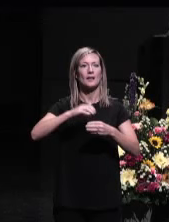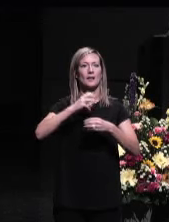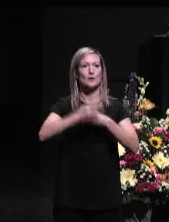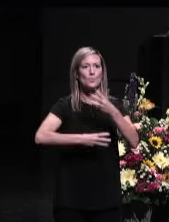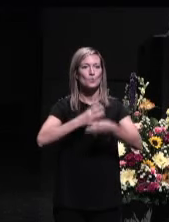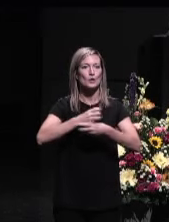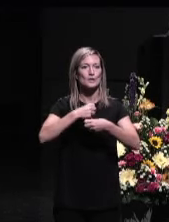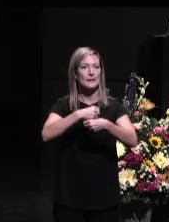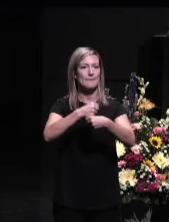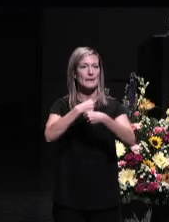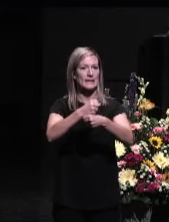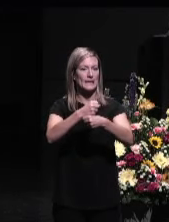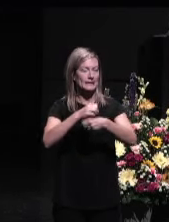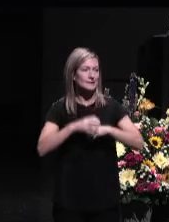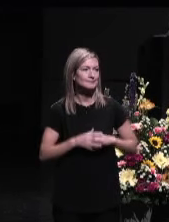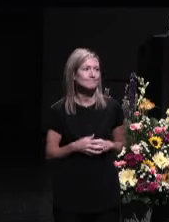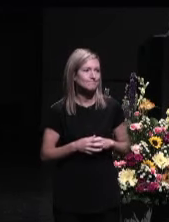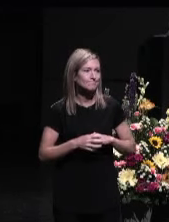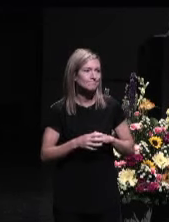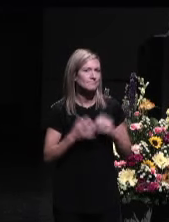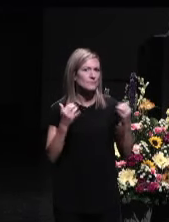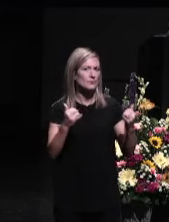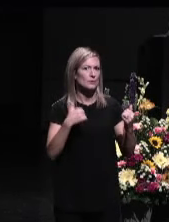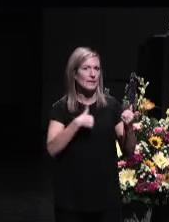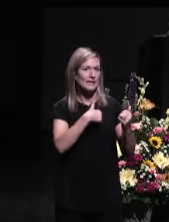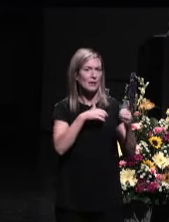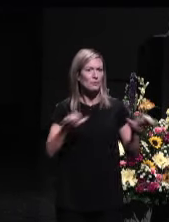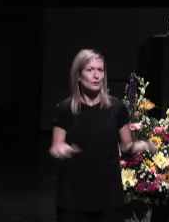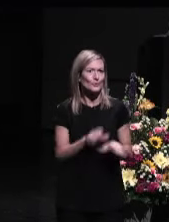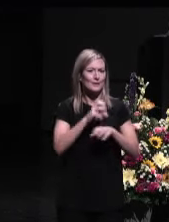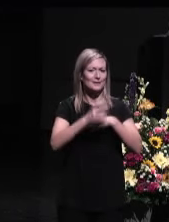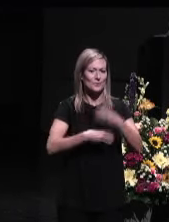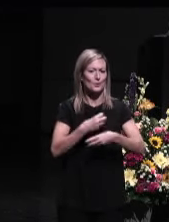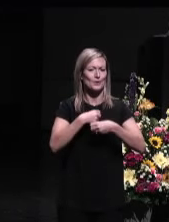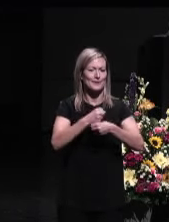strikes me that we're engaged in a kind of world making exercise.